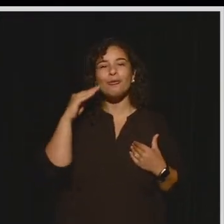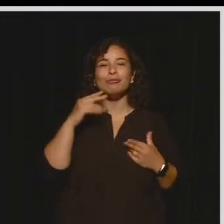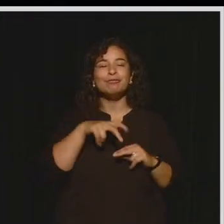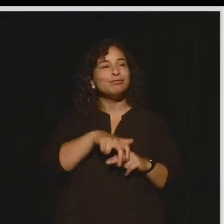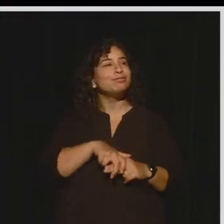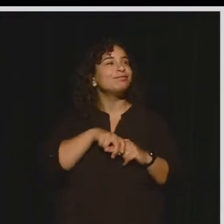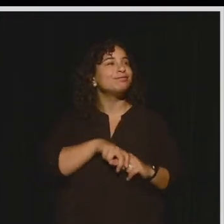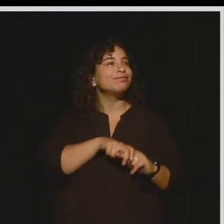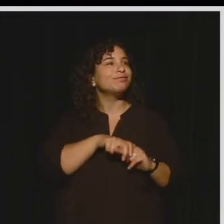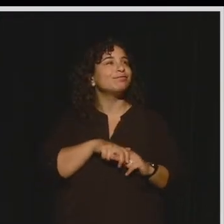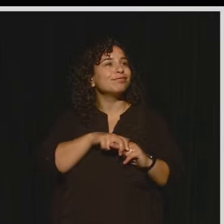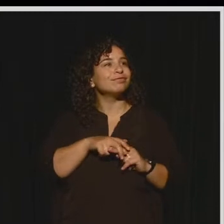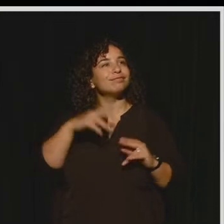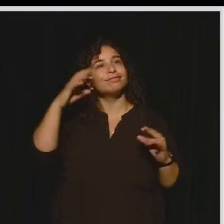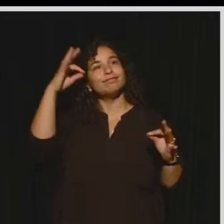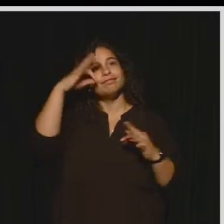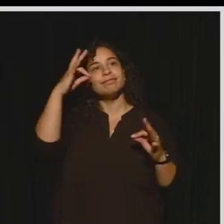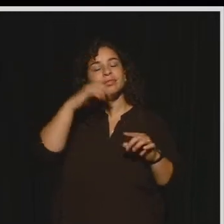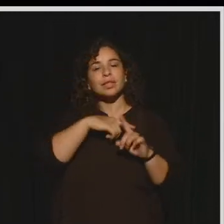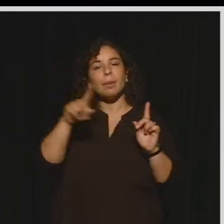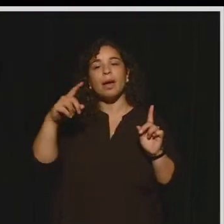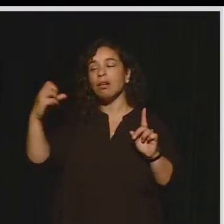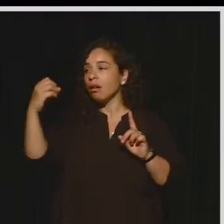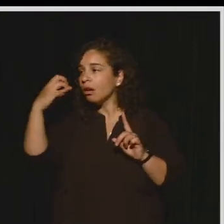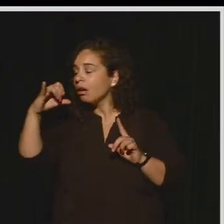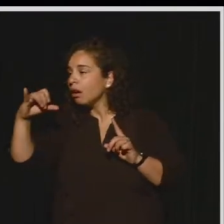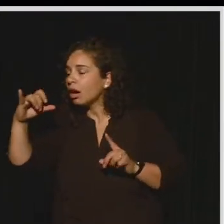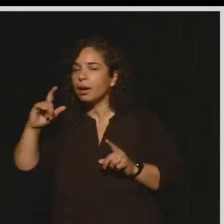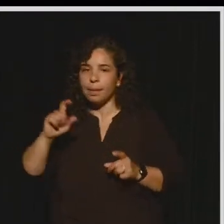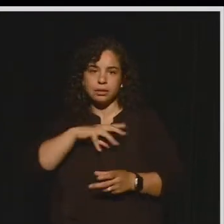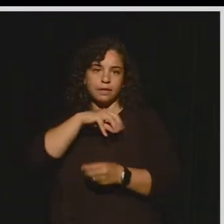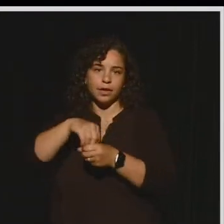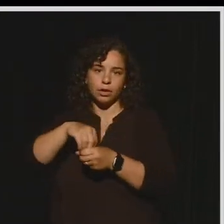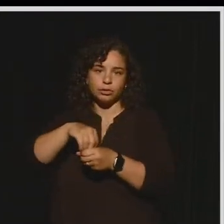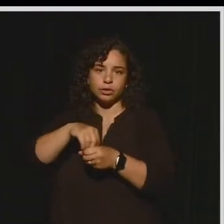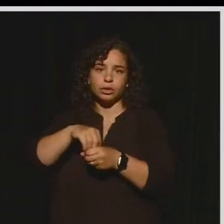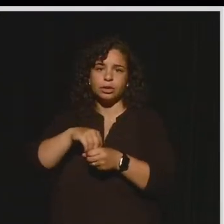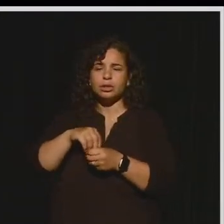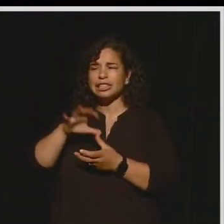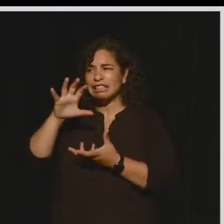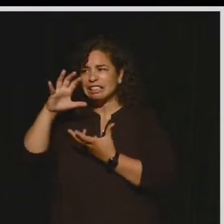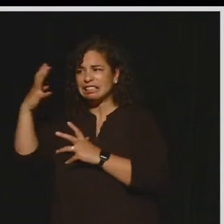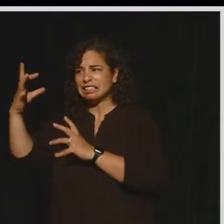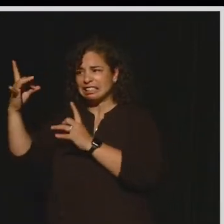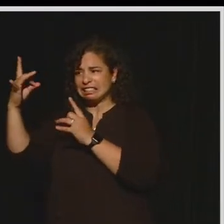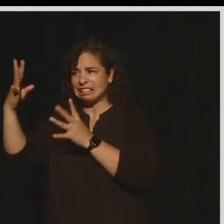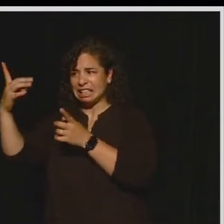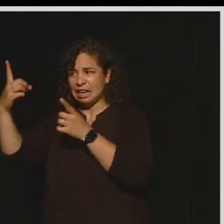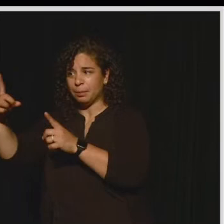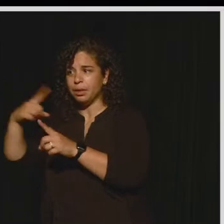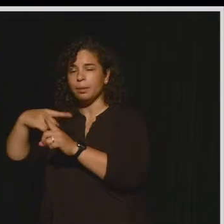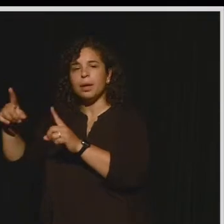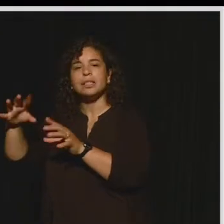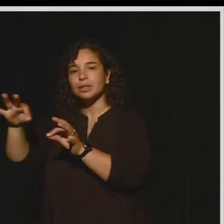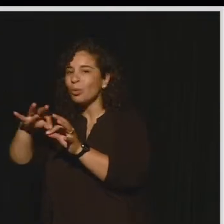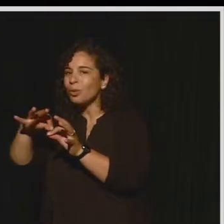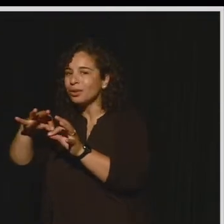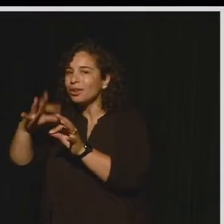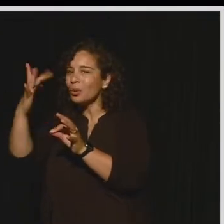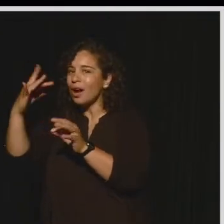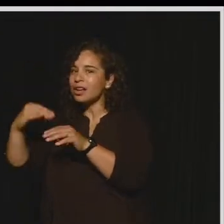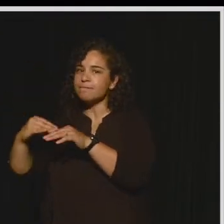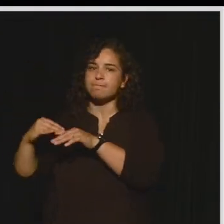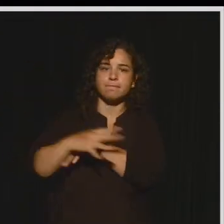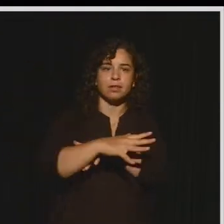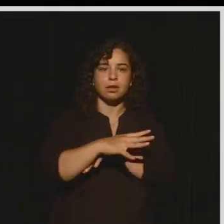be aware. So as sometimes brutal as it has been, it also brings awareness. And I think